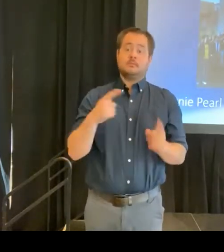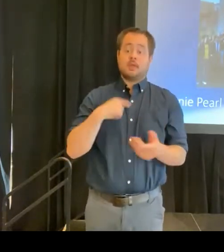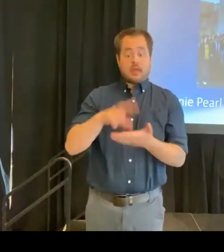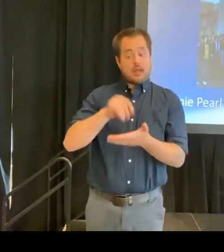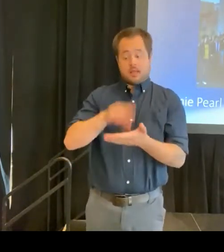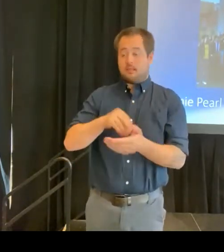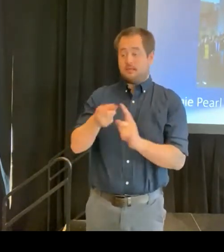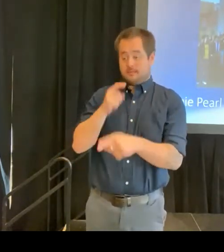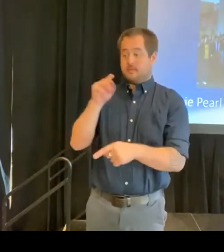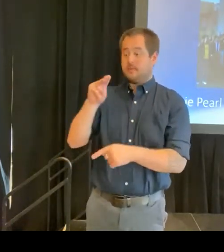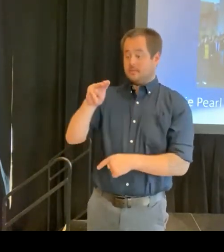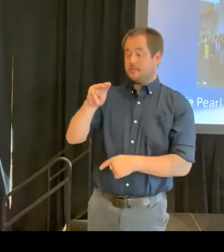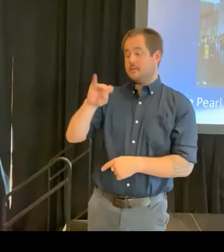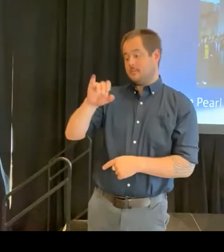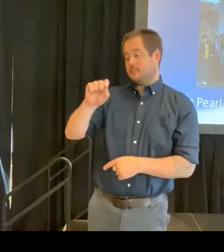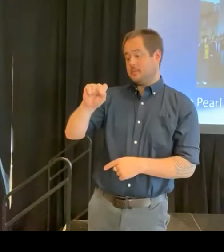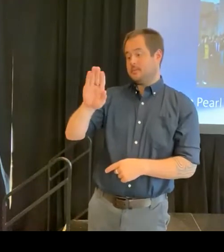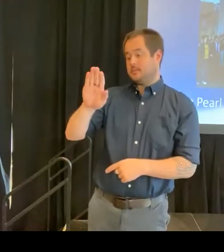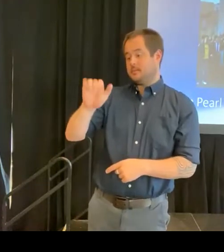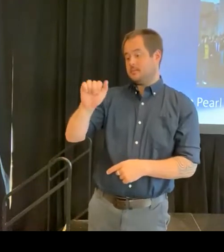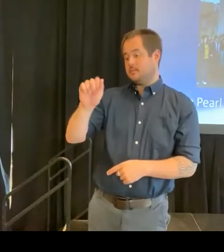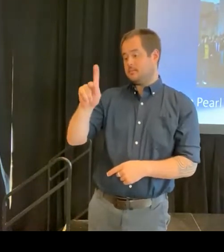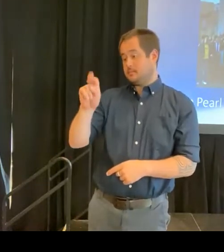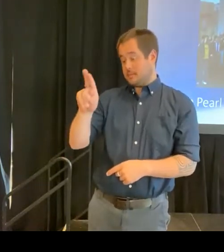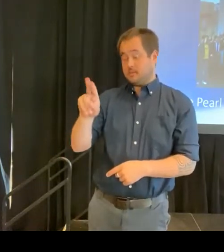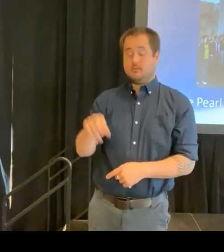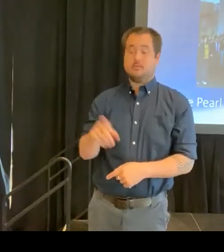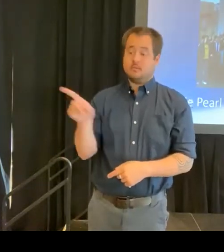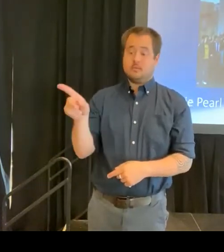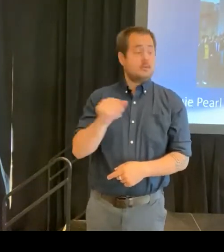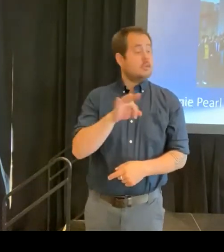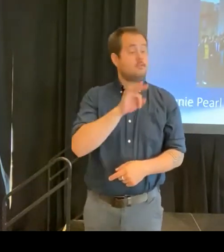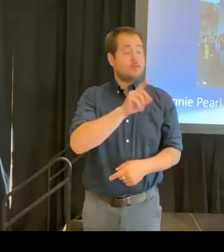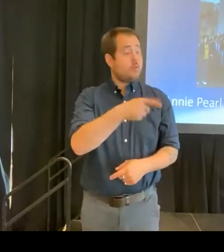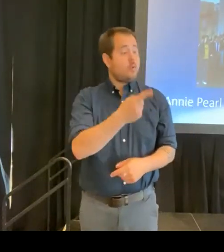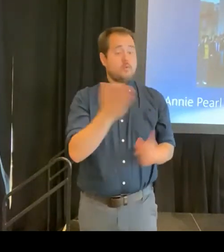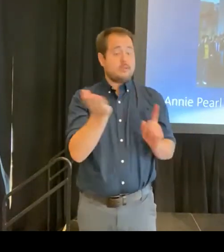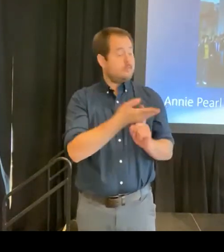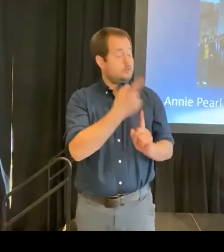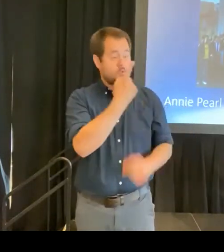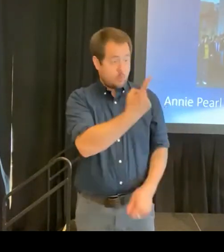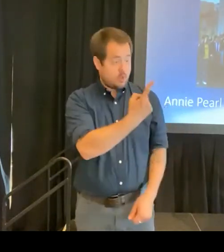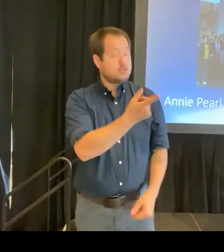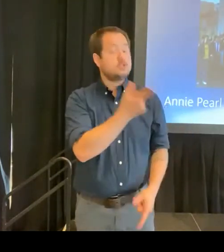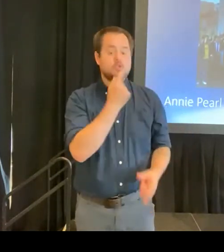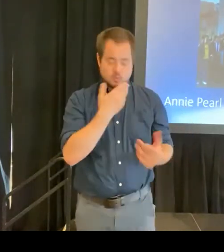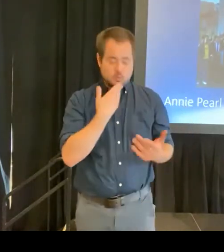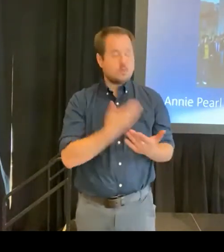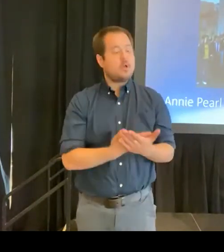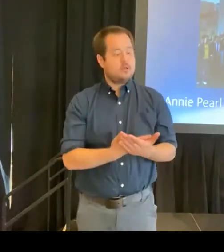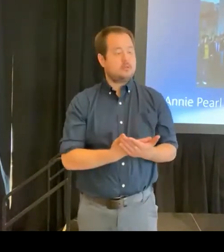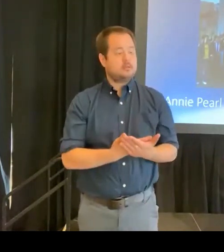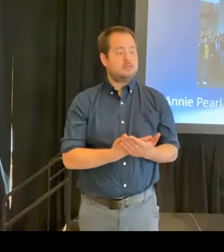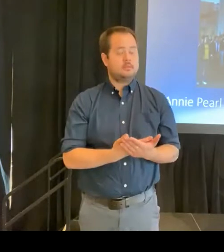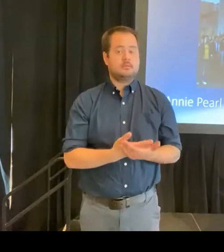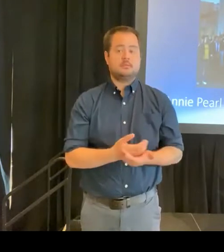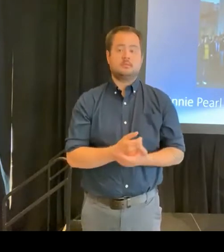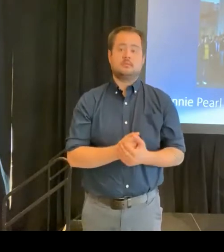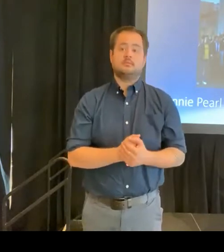Baker. She said, if you only convince one, Annie Pearl, so you're doing well.